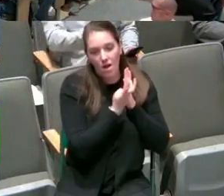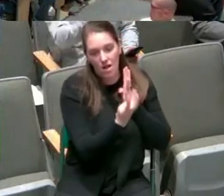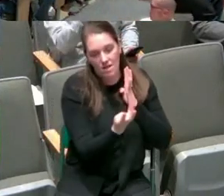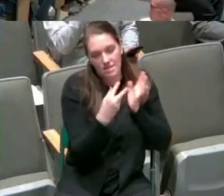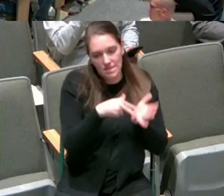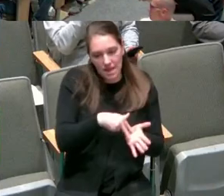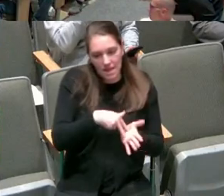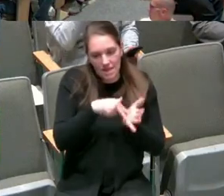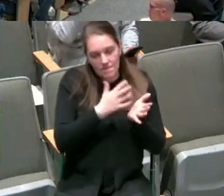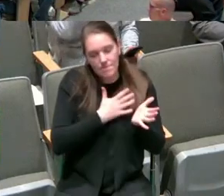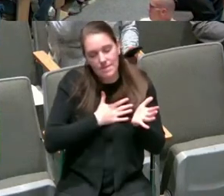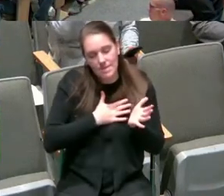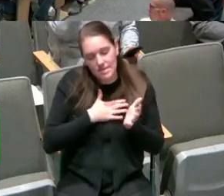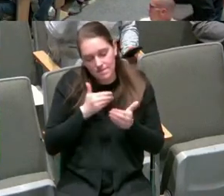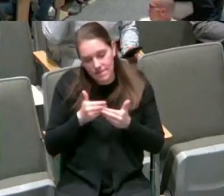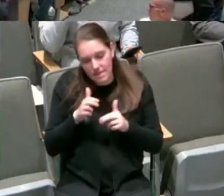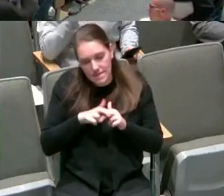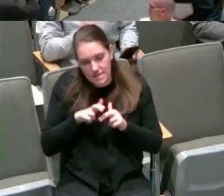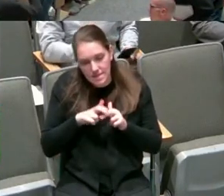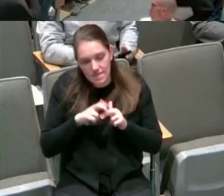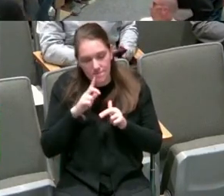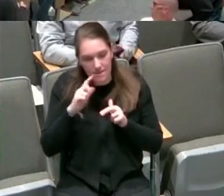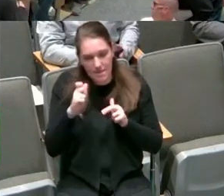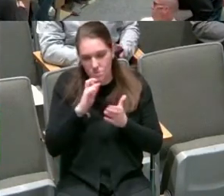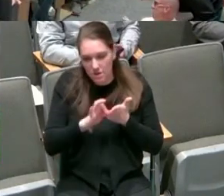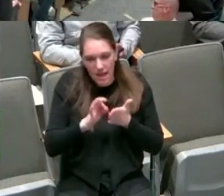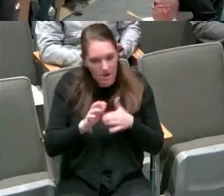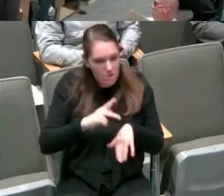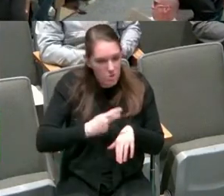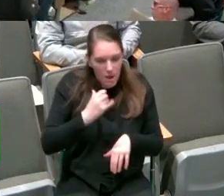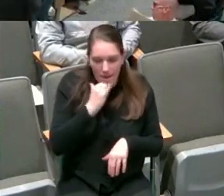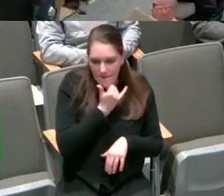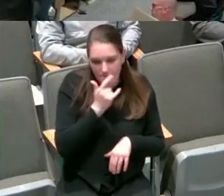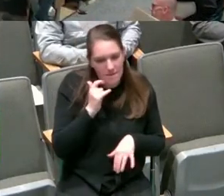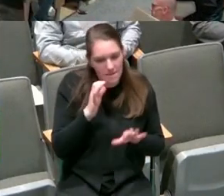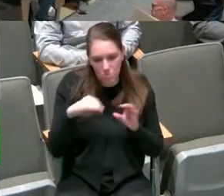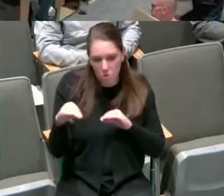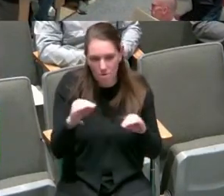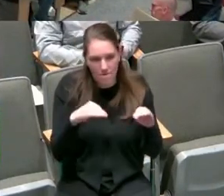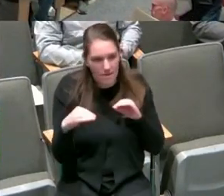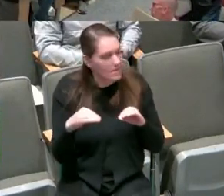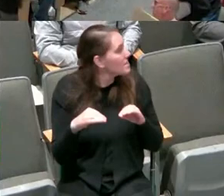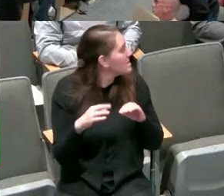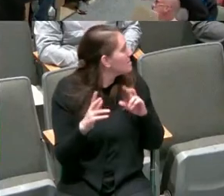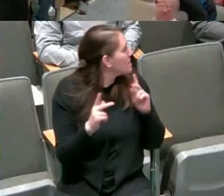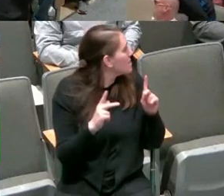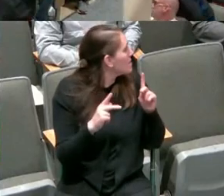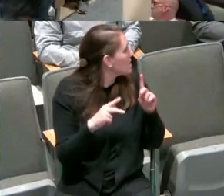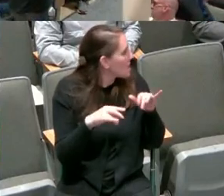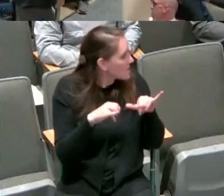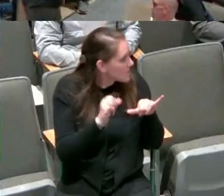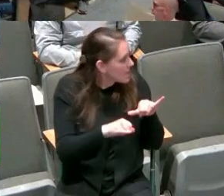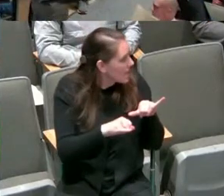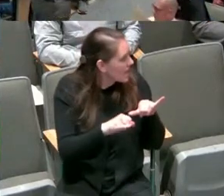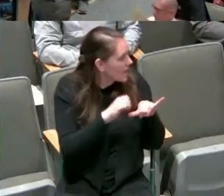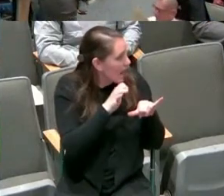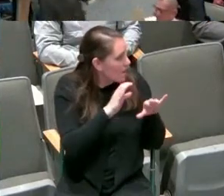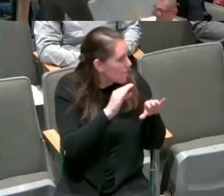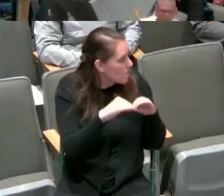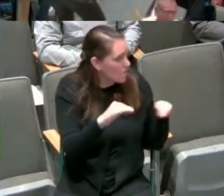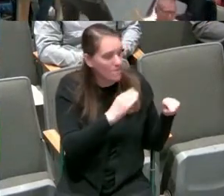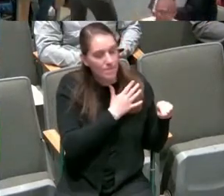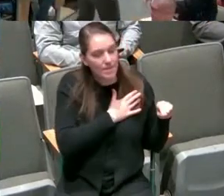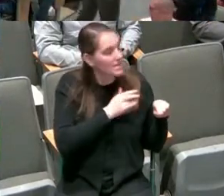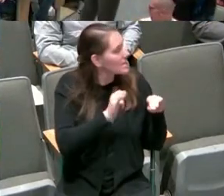okay yes so it looks to me like folks are standing still now so let's um stay